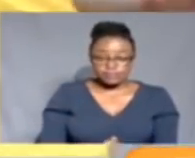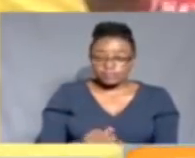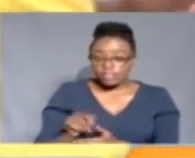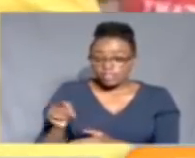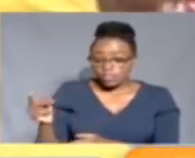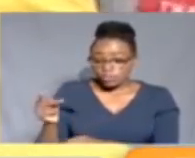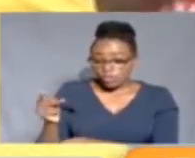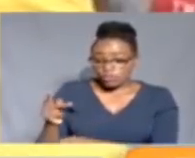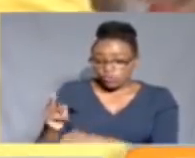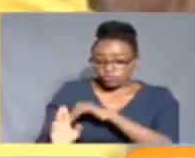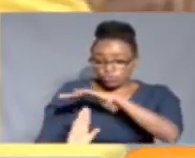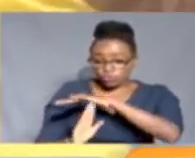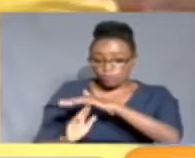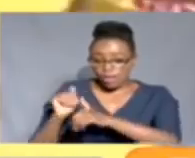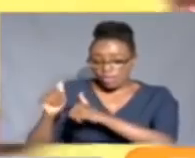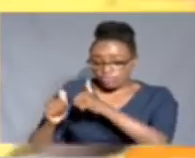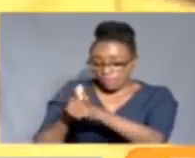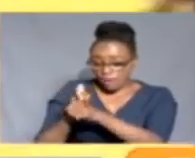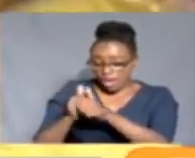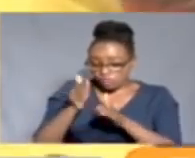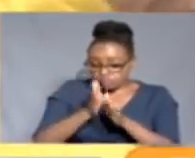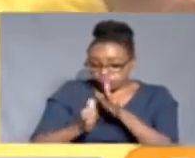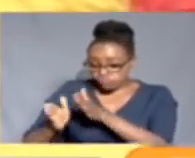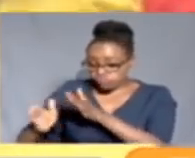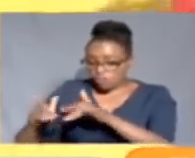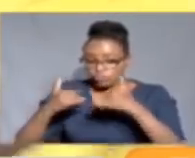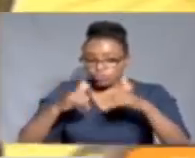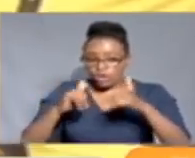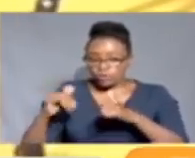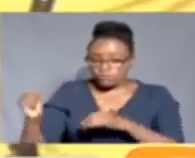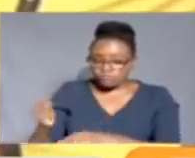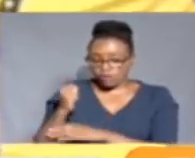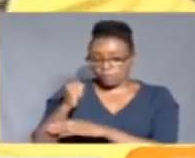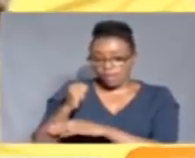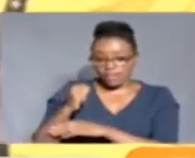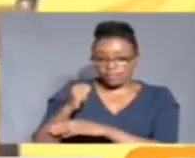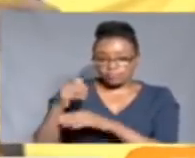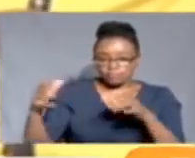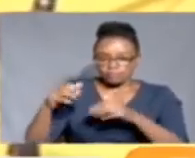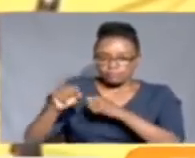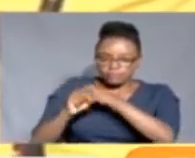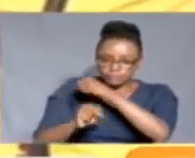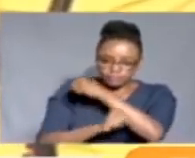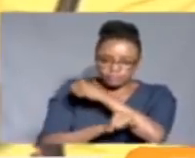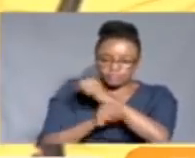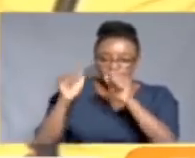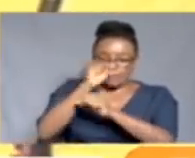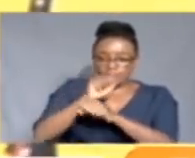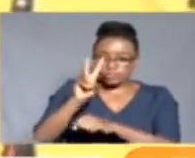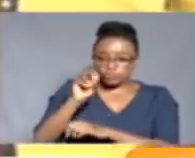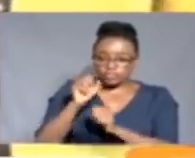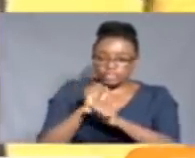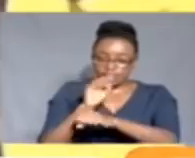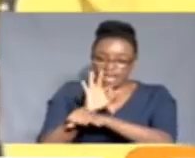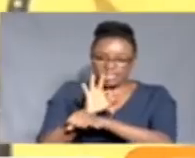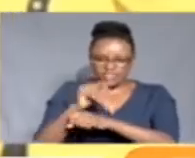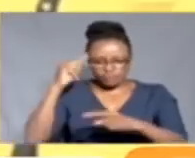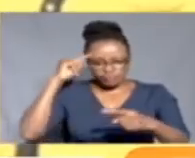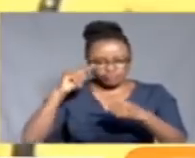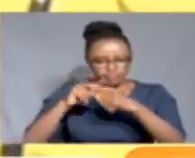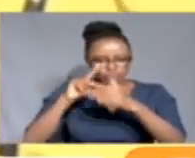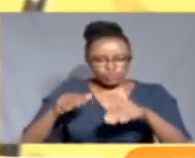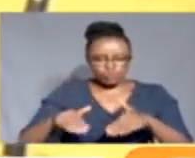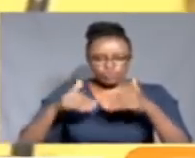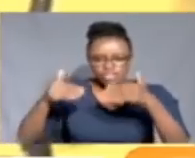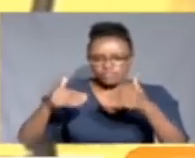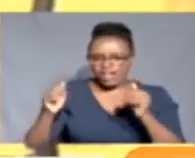Those key in the behind-the-scenes plan to revive the party that sponsored the president in 2013 say that the revival is aimed at providing a